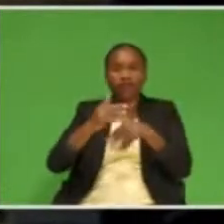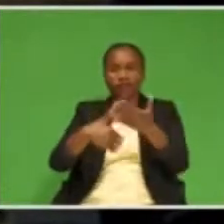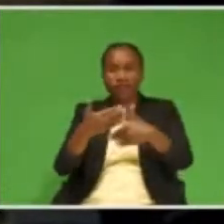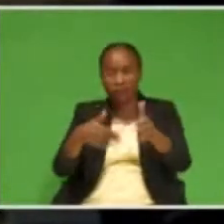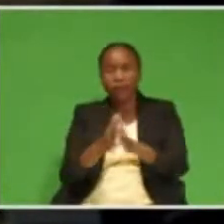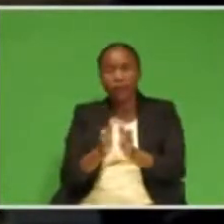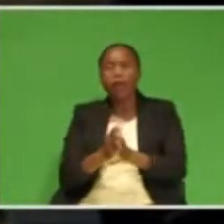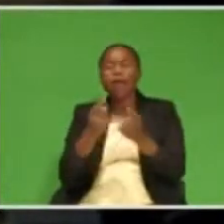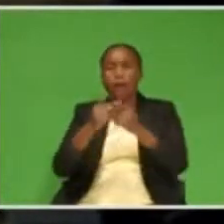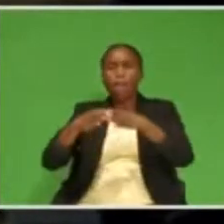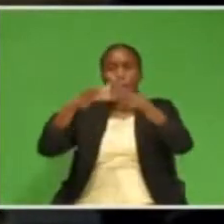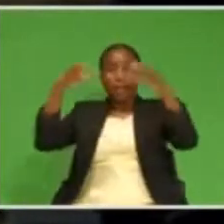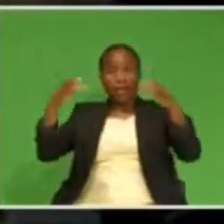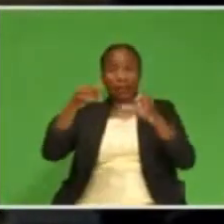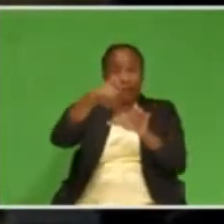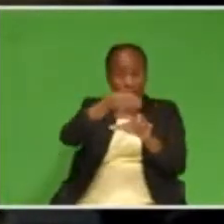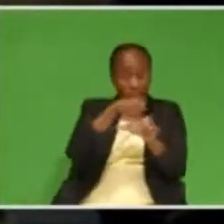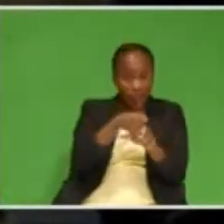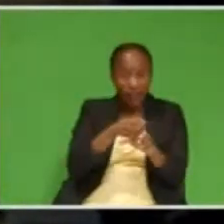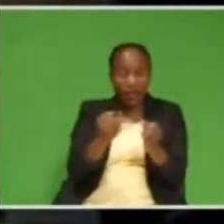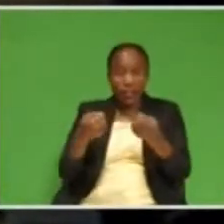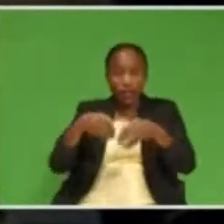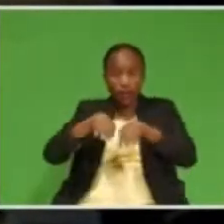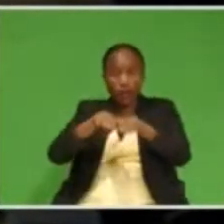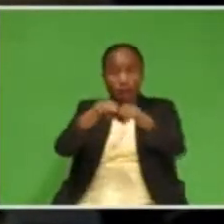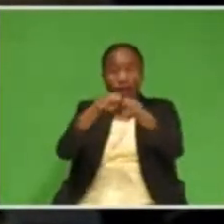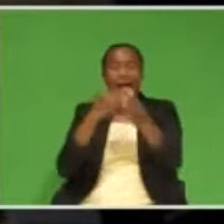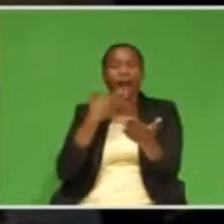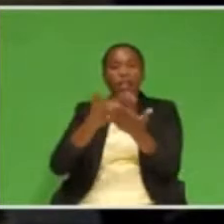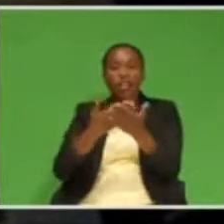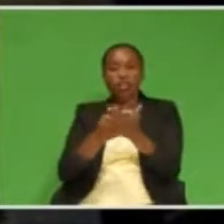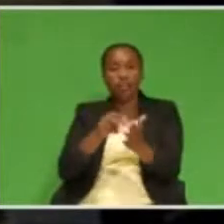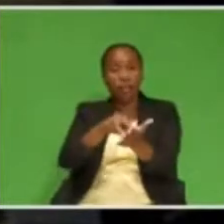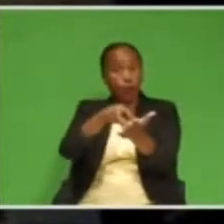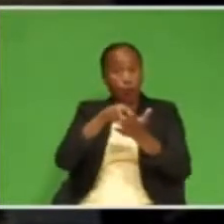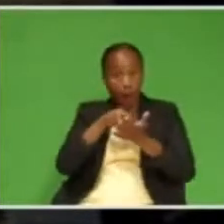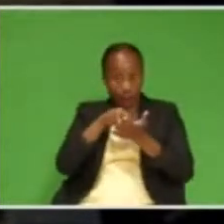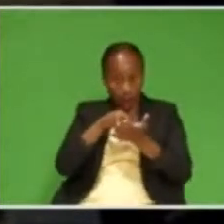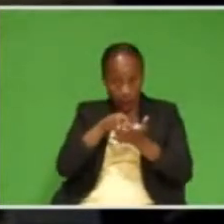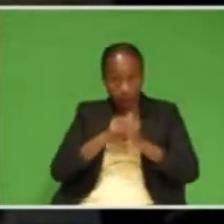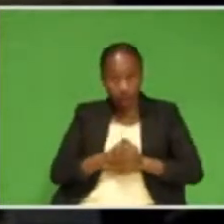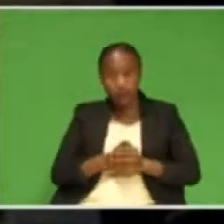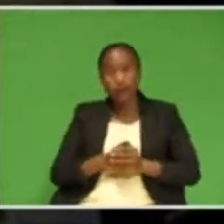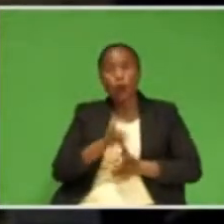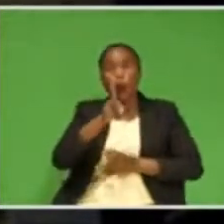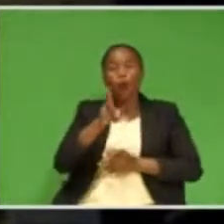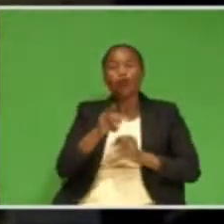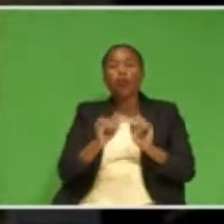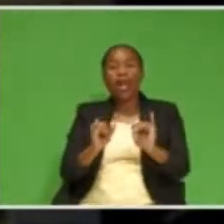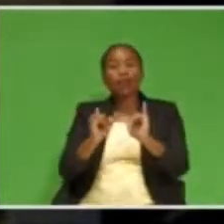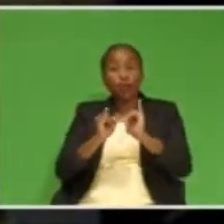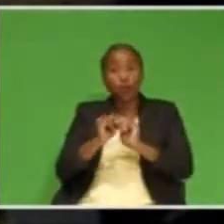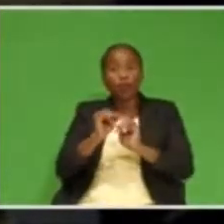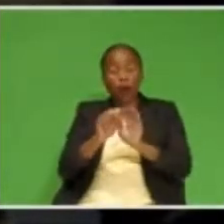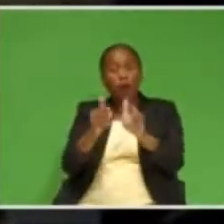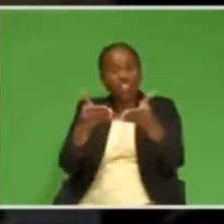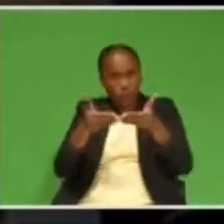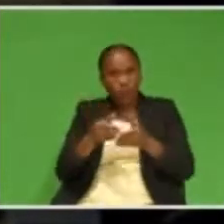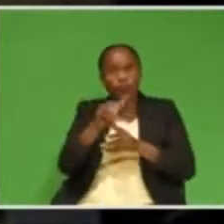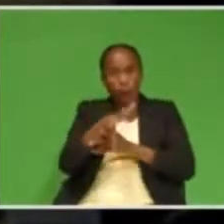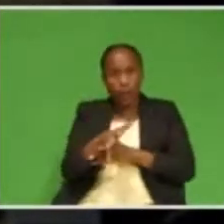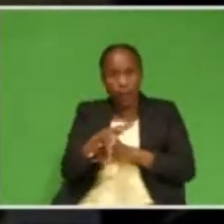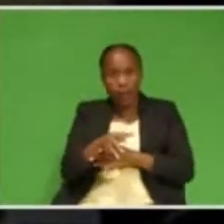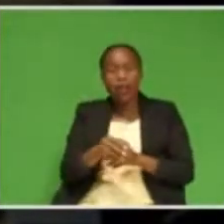investors, and streamlining the application requirements. We will also be introducing a remote